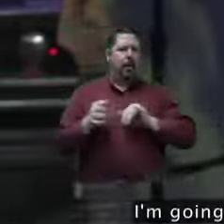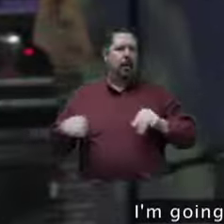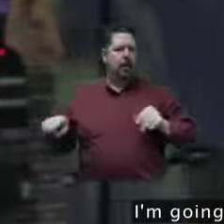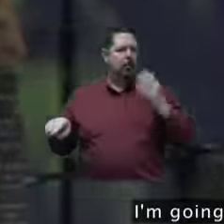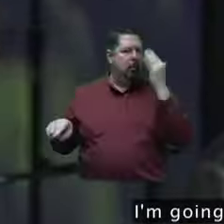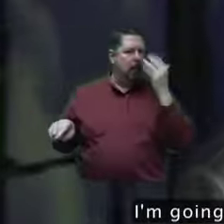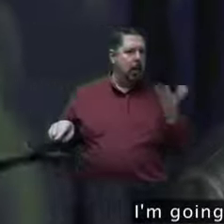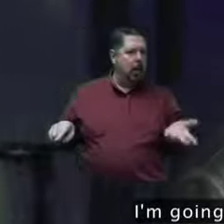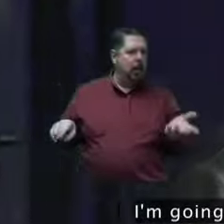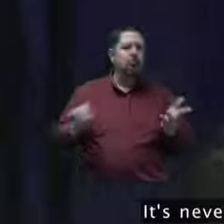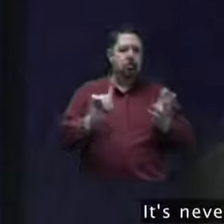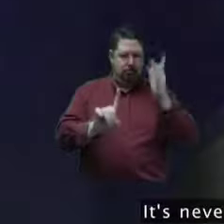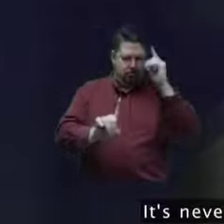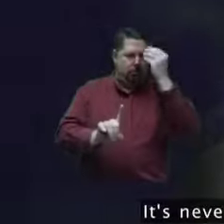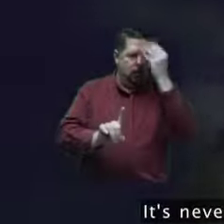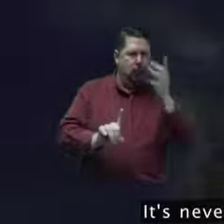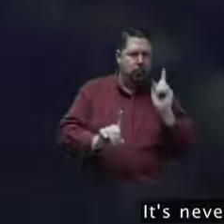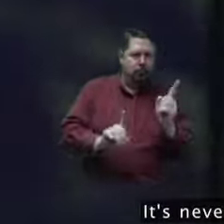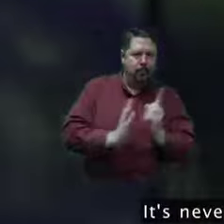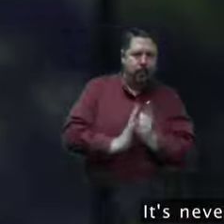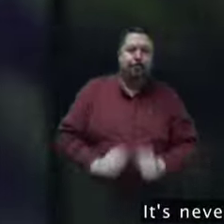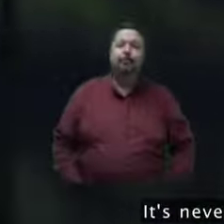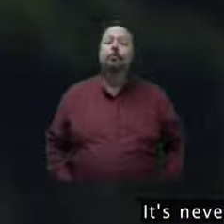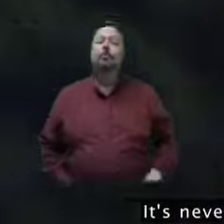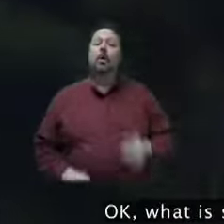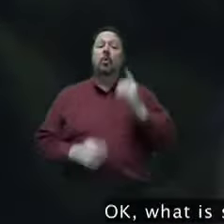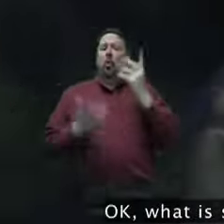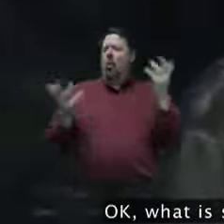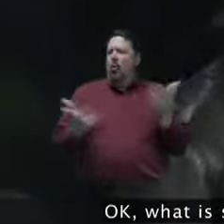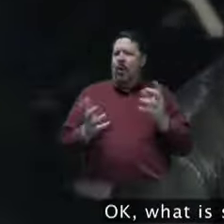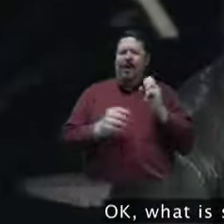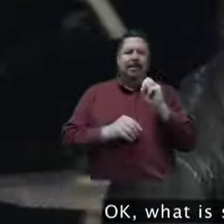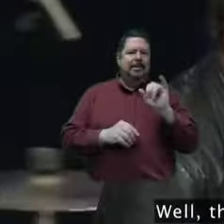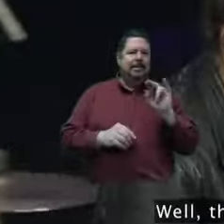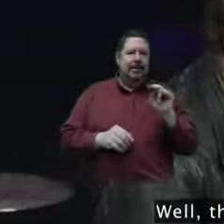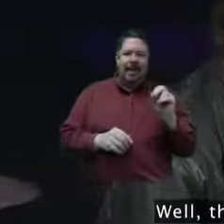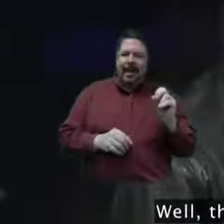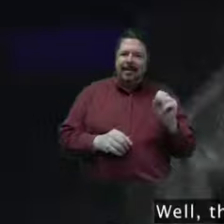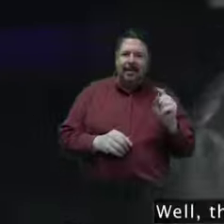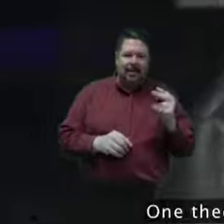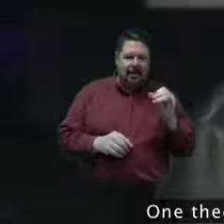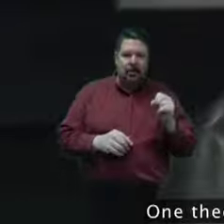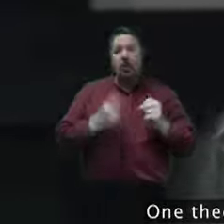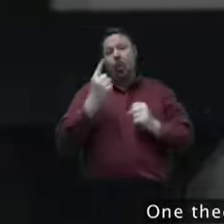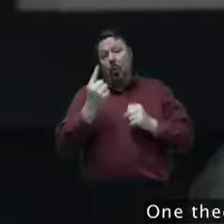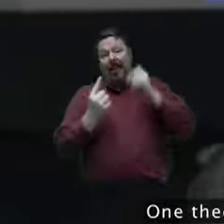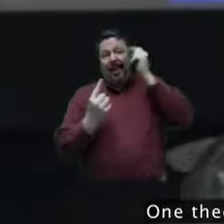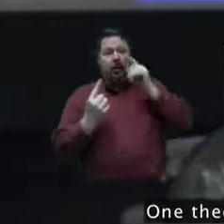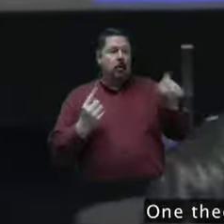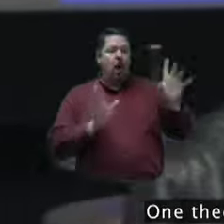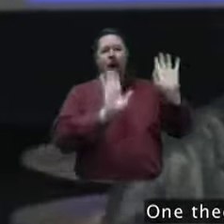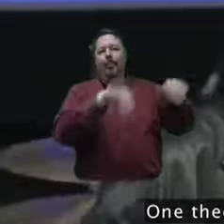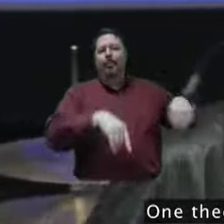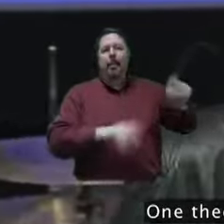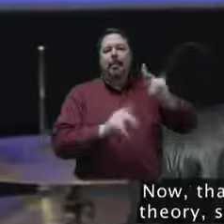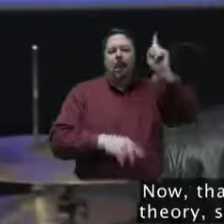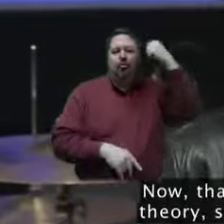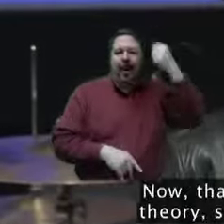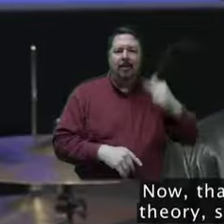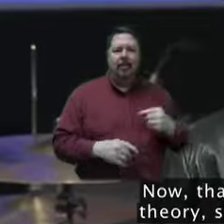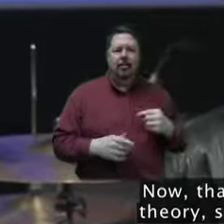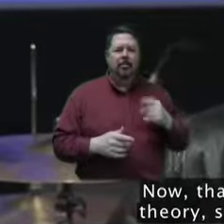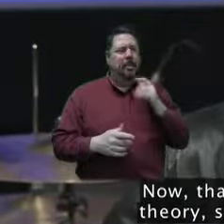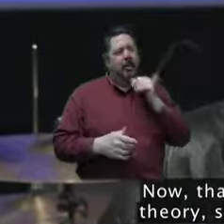question. It's never been answered before. Okay. What is synesthesia? What causes it? Well, there are many theories. One theory is they're just crazy.